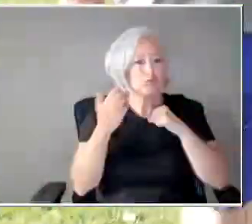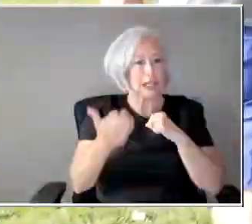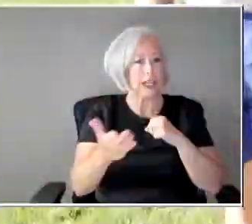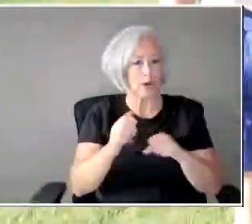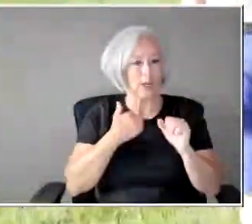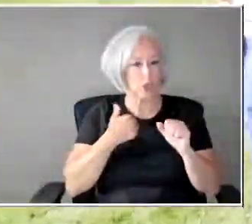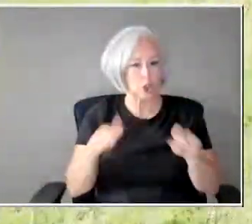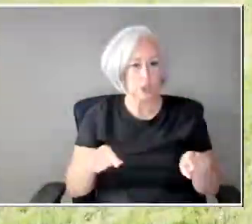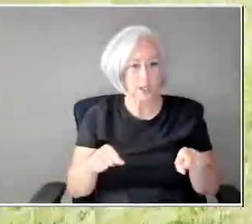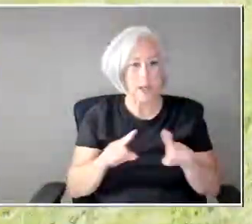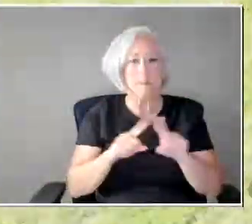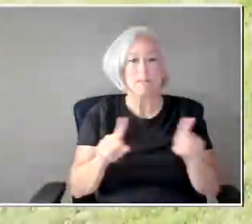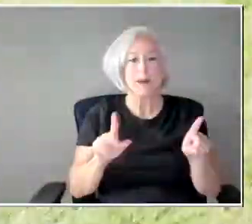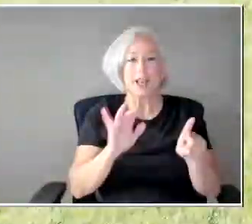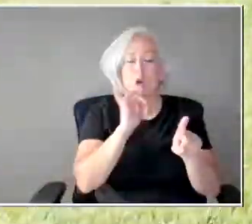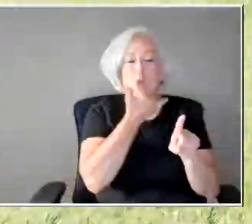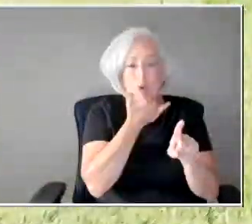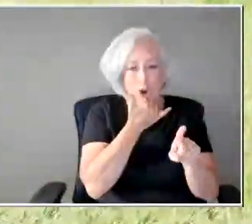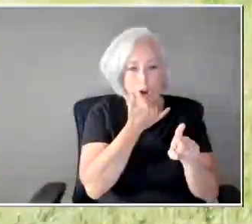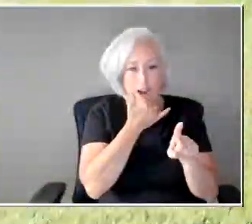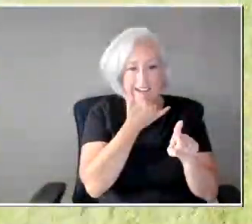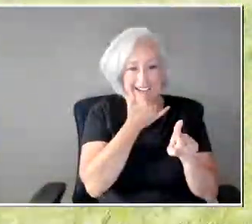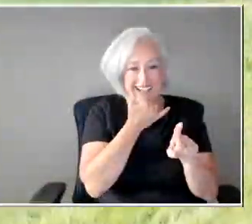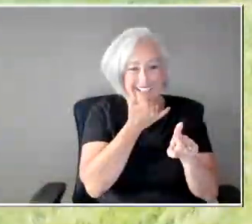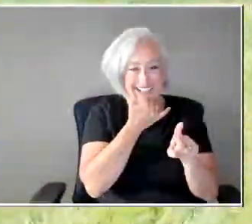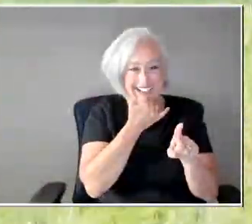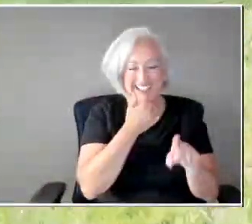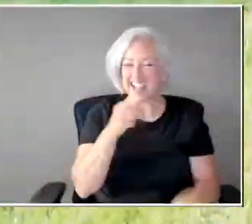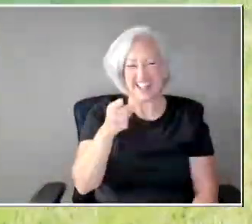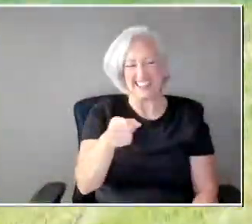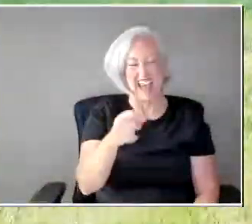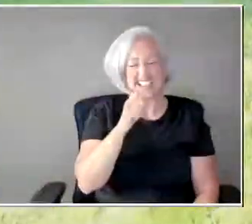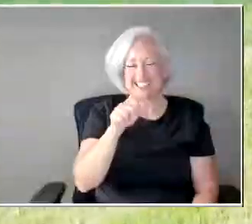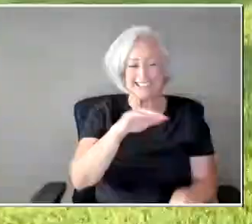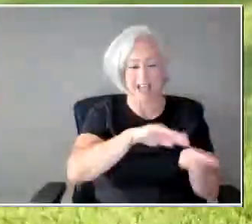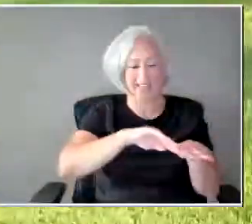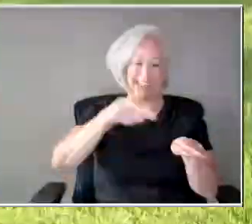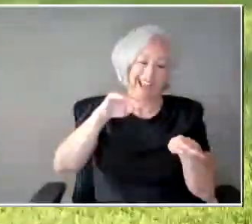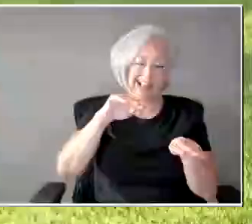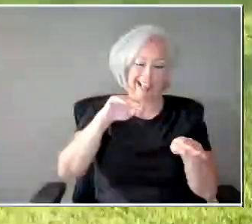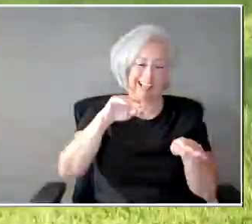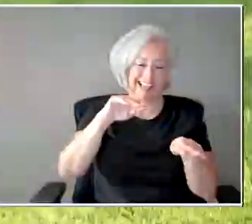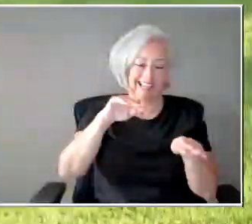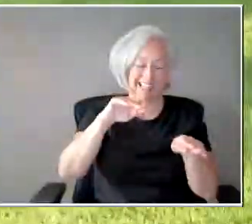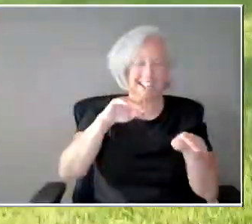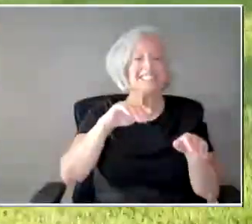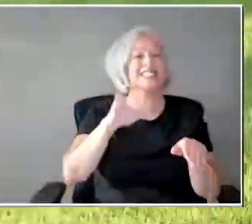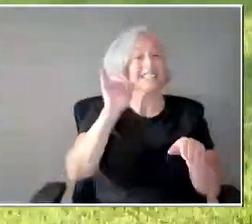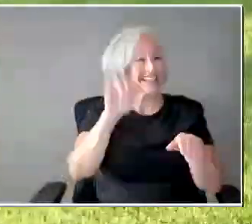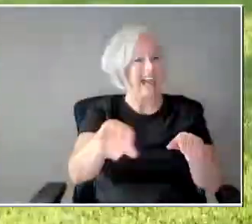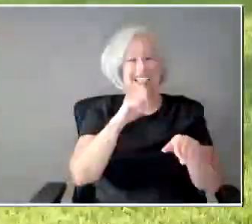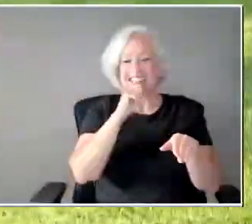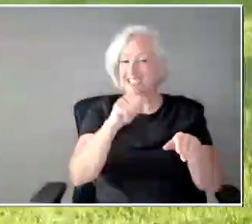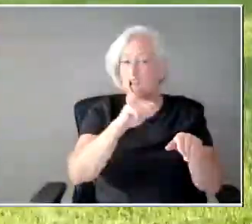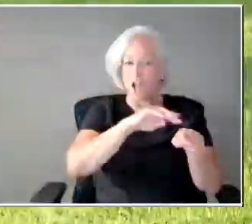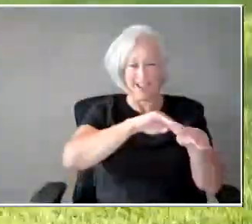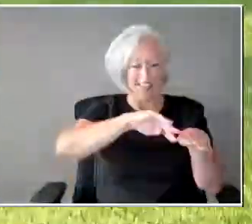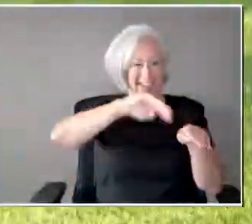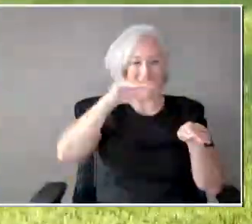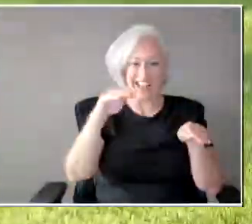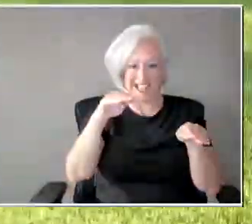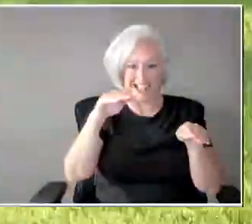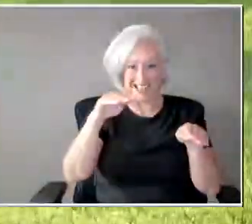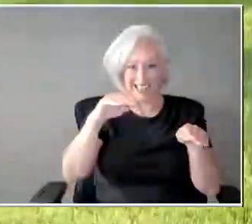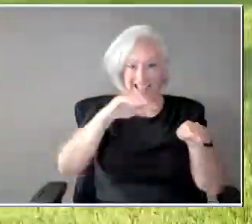But I was wrong. So this is not the hill. This is not the hill, my friend. Okay. This is not the hill.